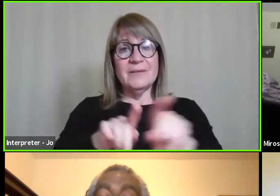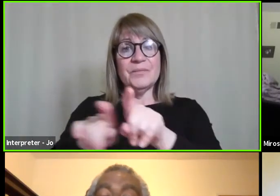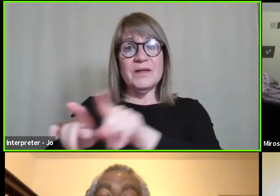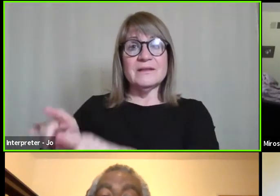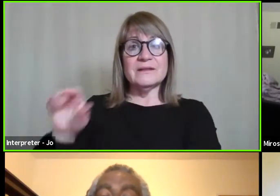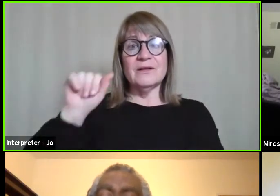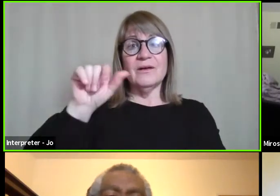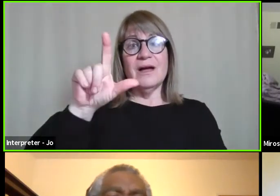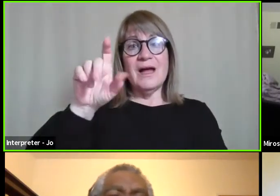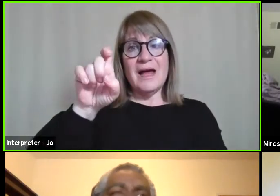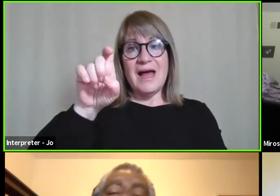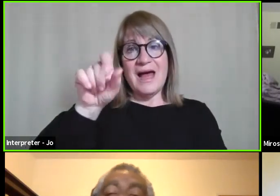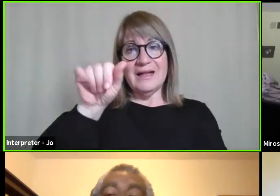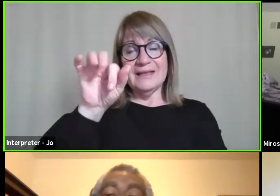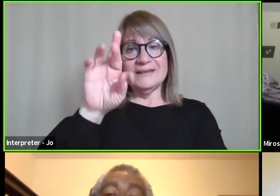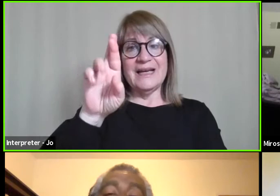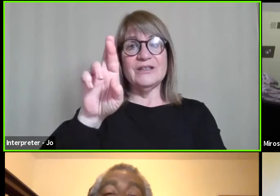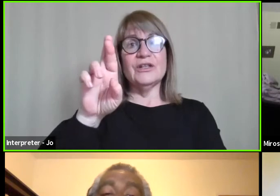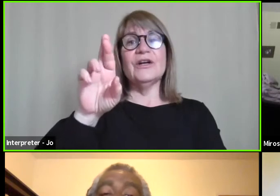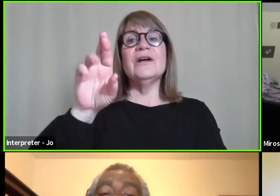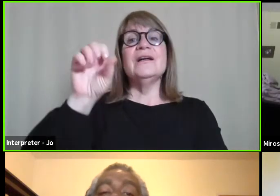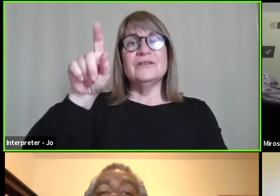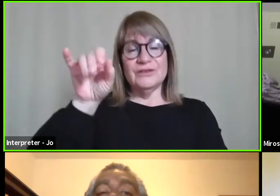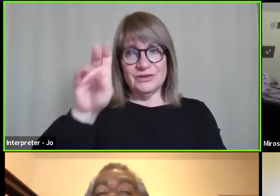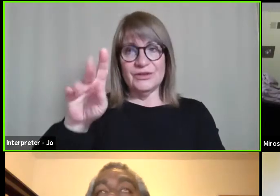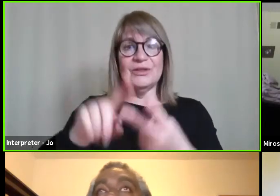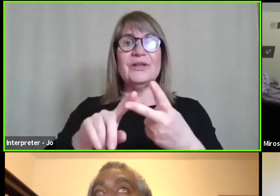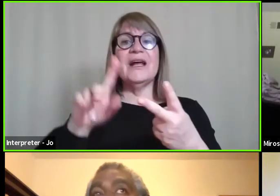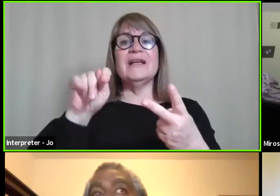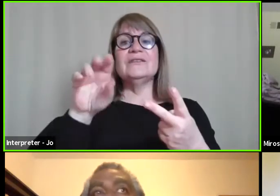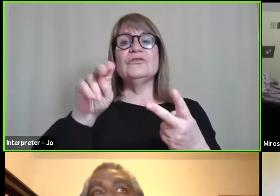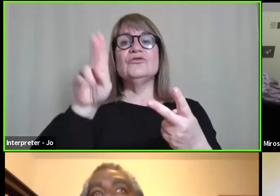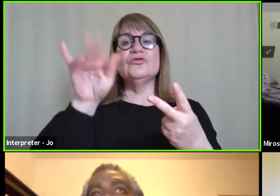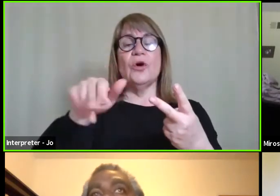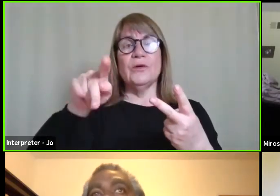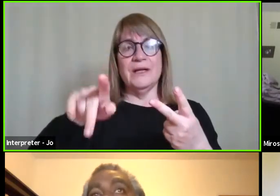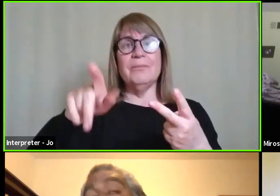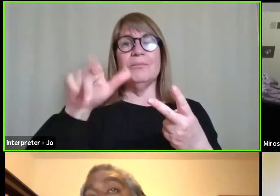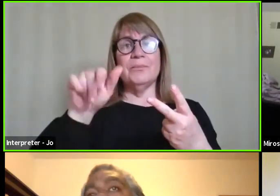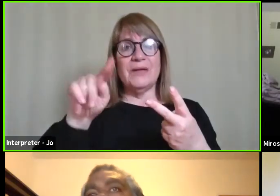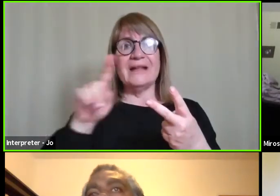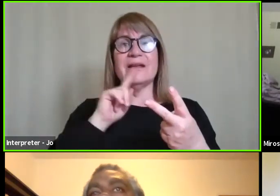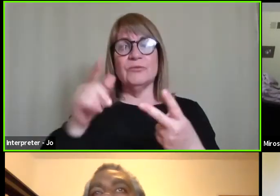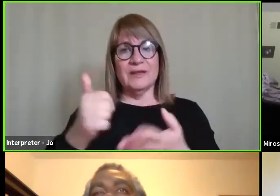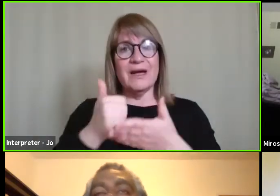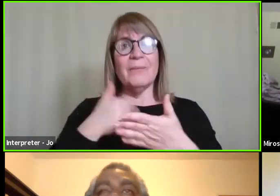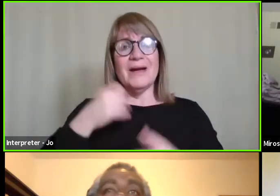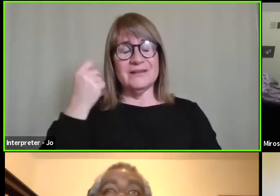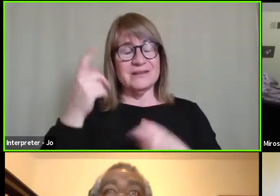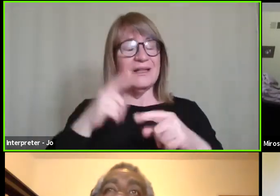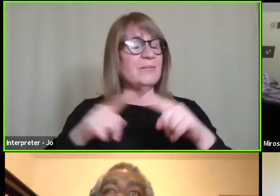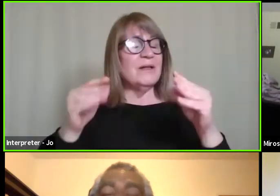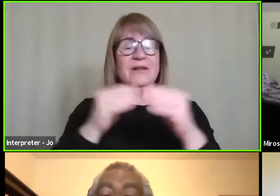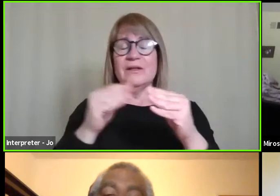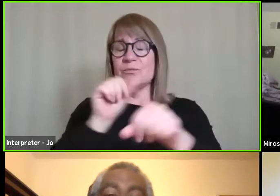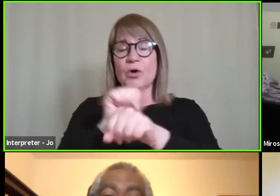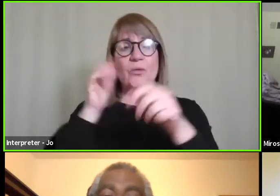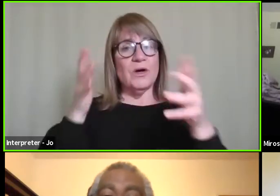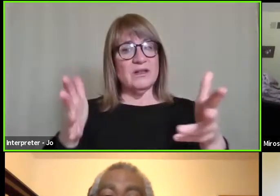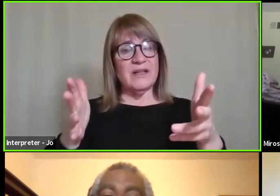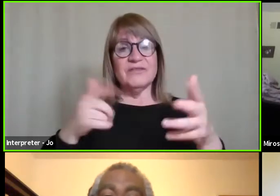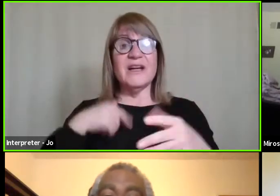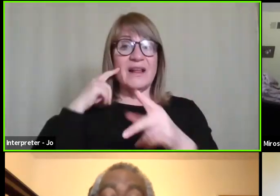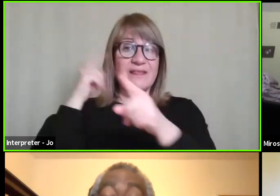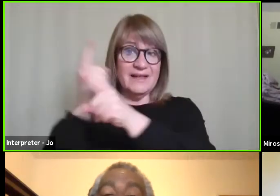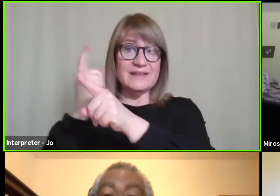and his work is also and tony platt and others whose work has been critical to my own understanding um but but there's work to be done and i think it's the right work